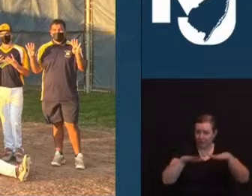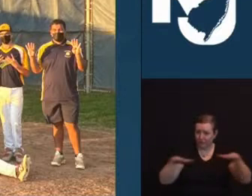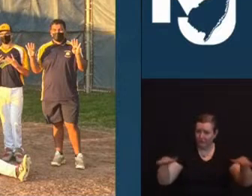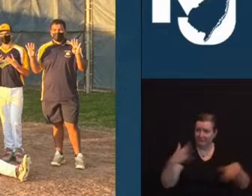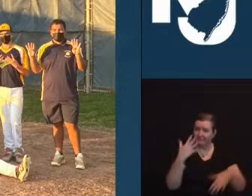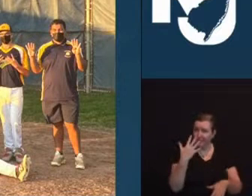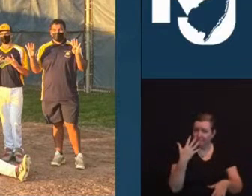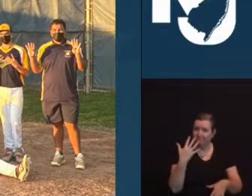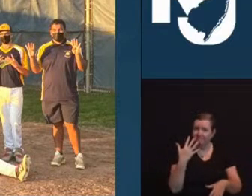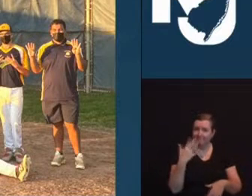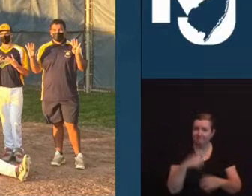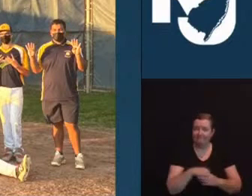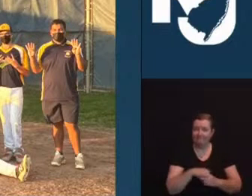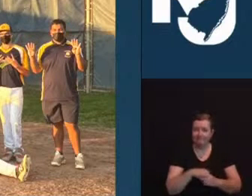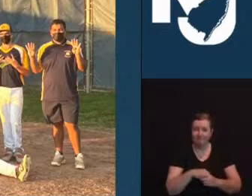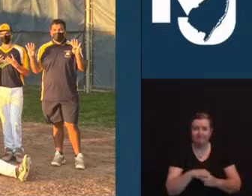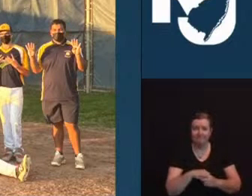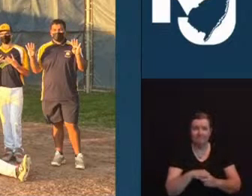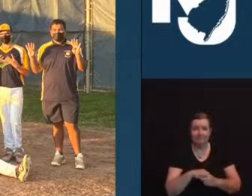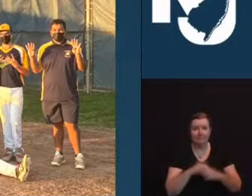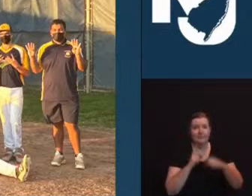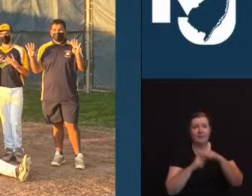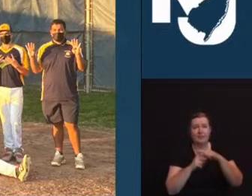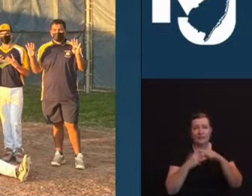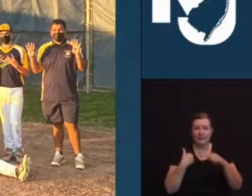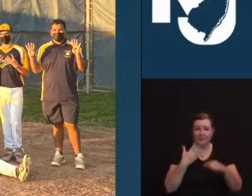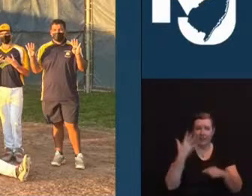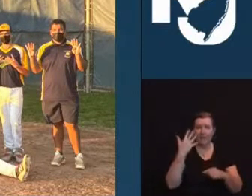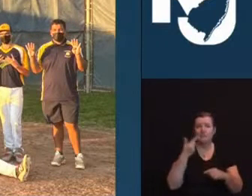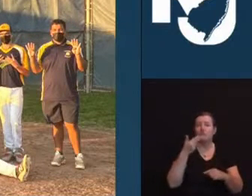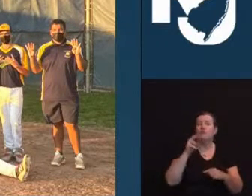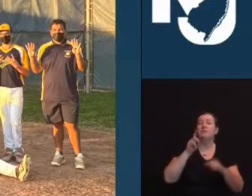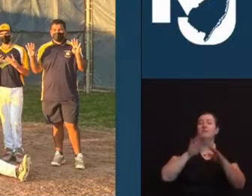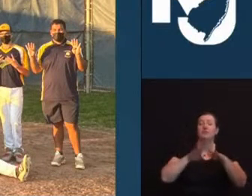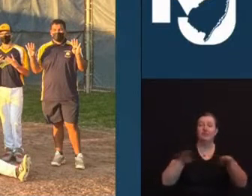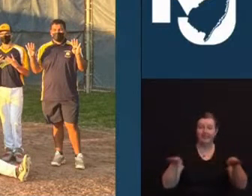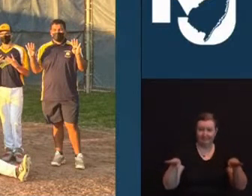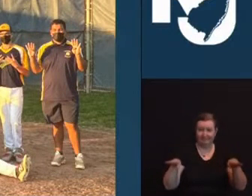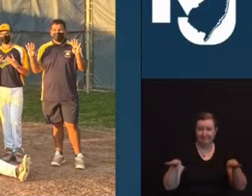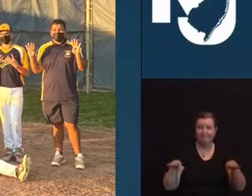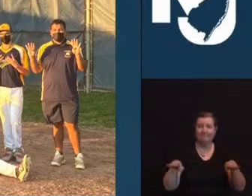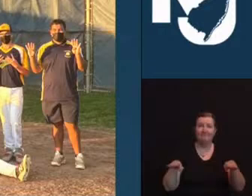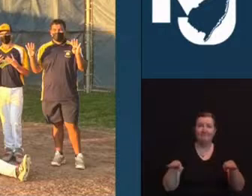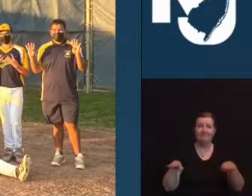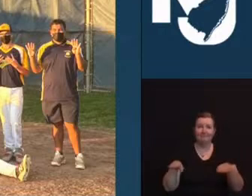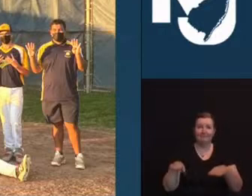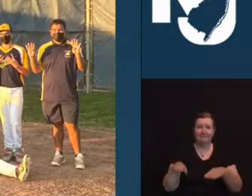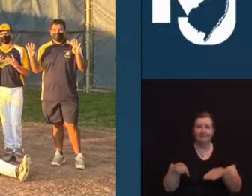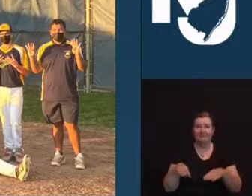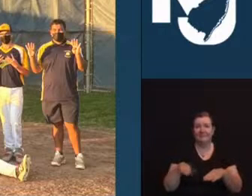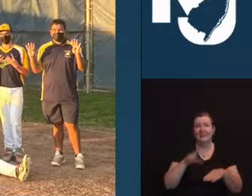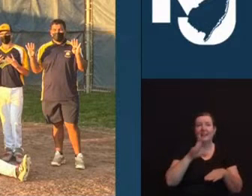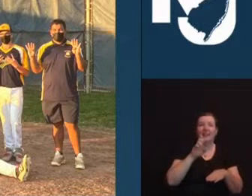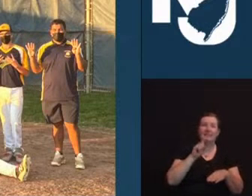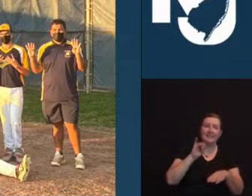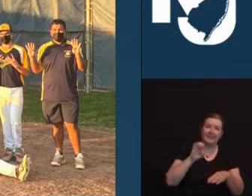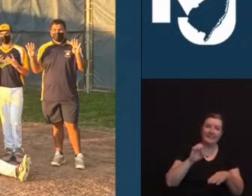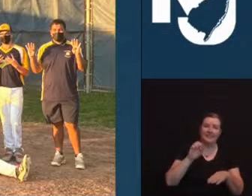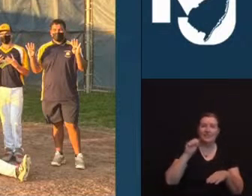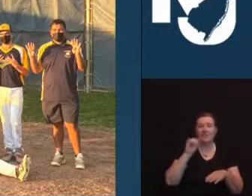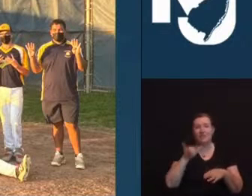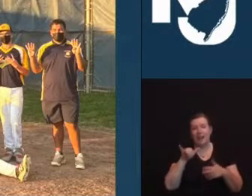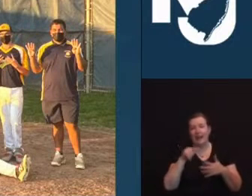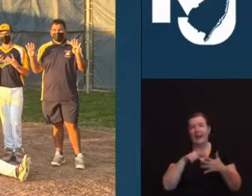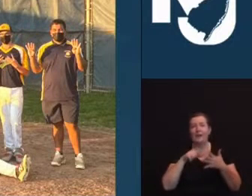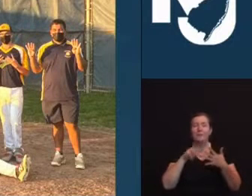and Eli, as well as 5 grandchildren, Letty, Jay Marley, Damian, Maddox, and Savannah. But